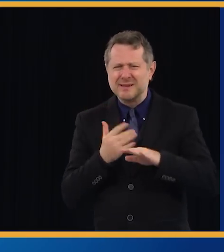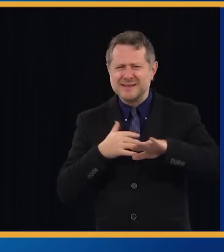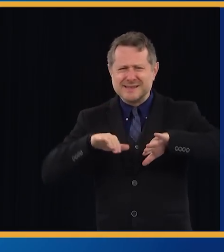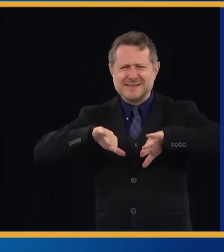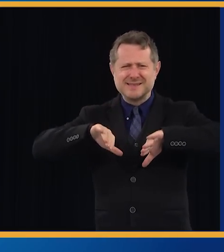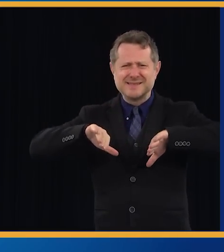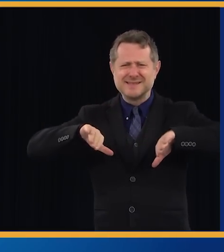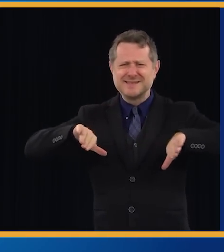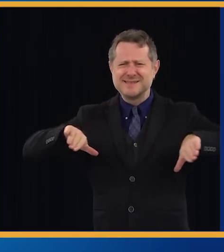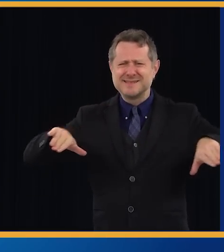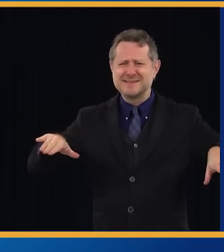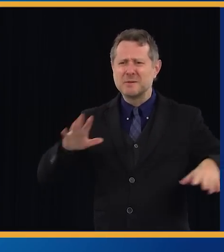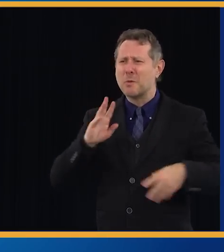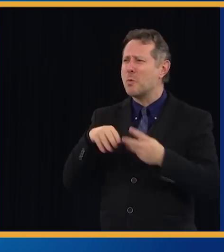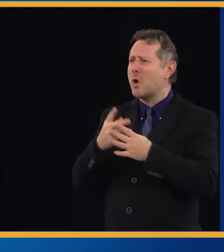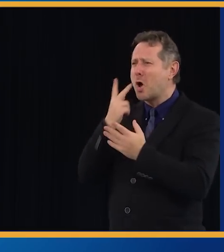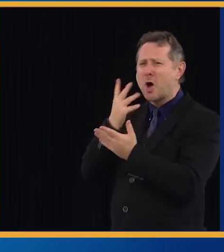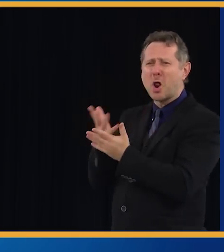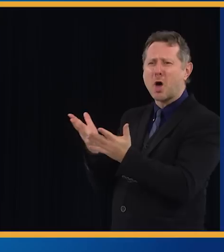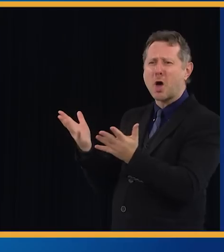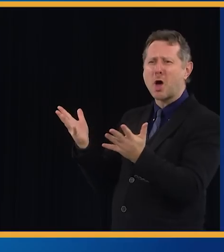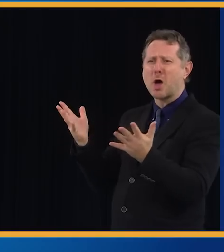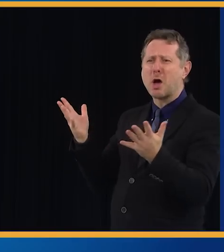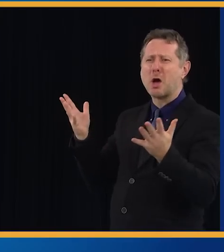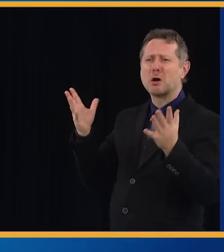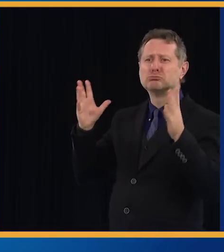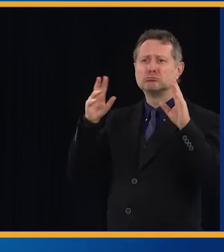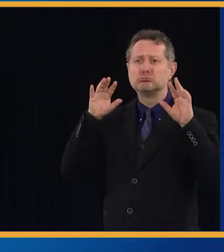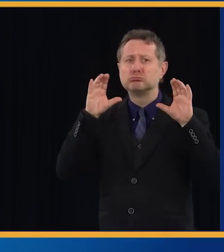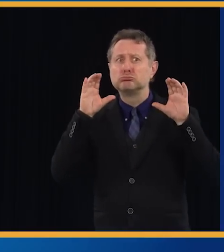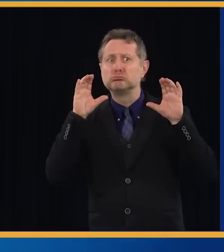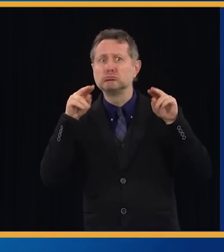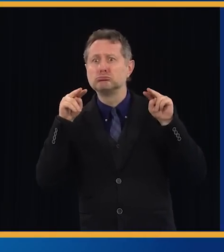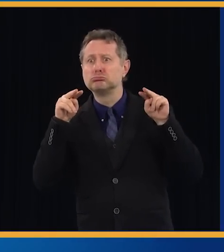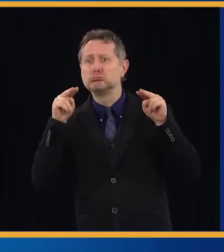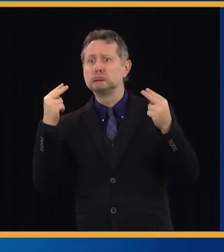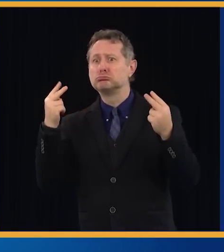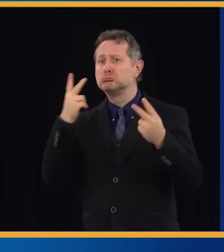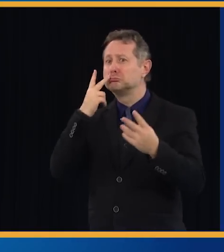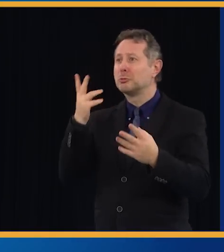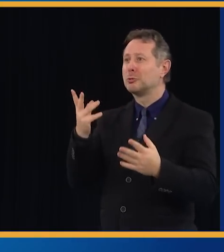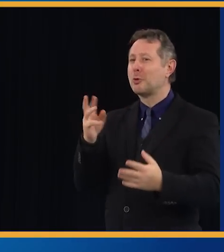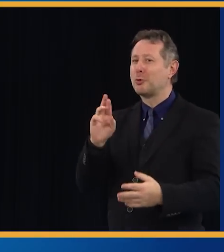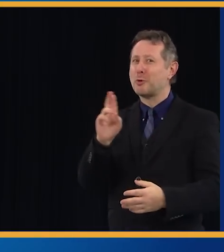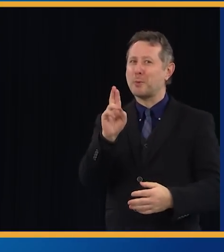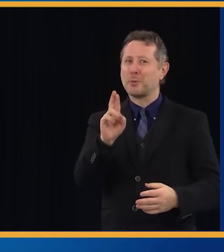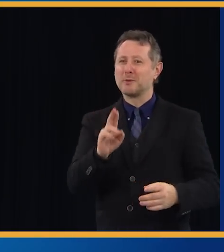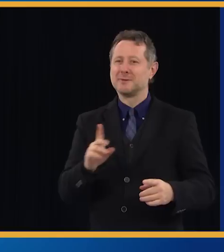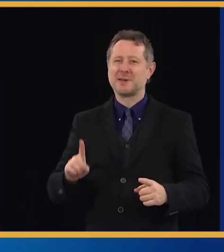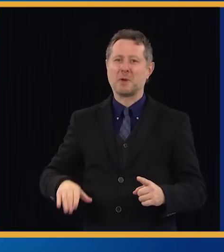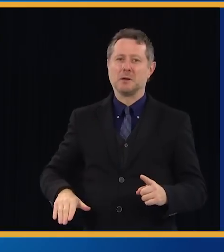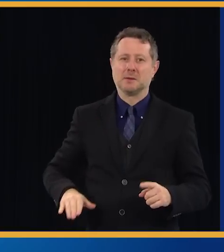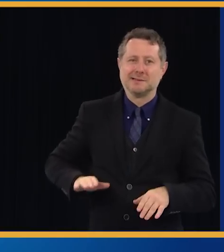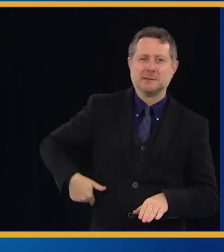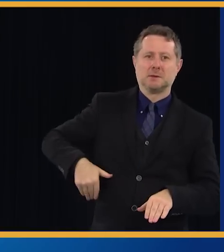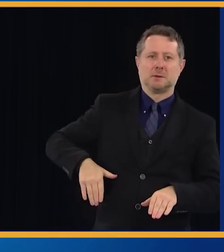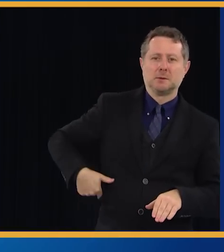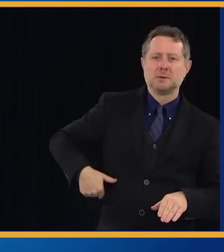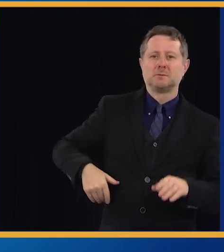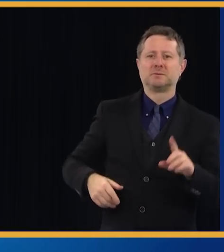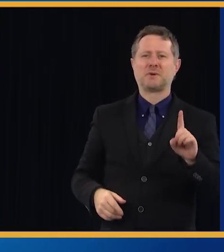the world through, Democrat and Republican, and we help Republicans, but we don't help Democrats. That's not who we